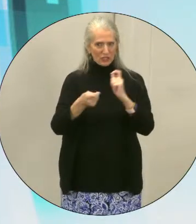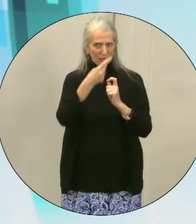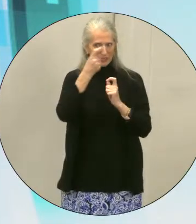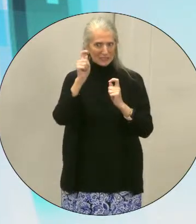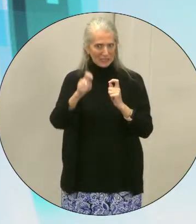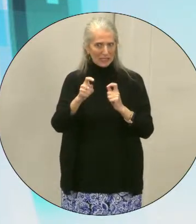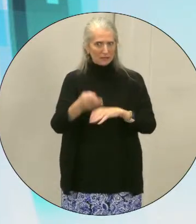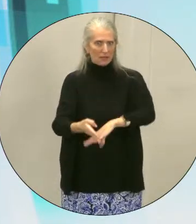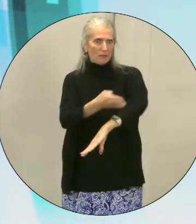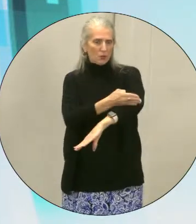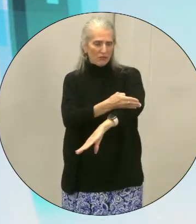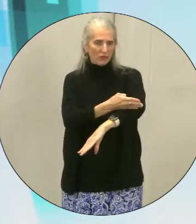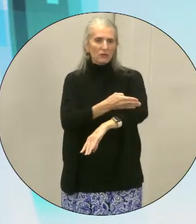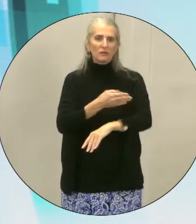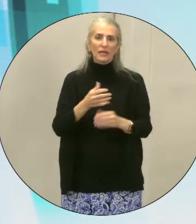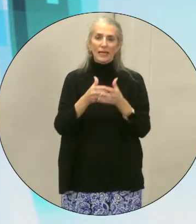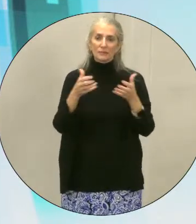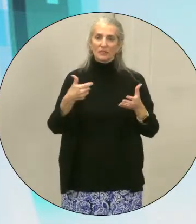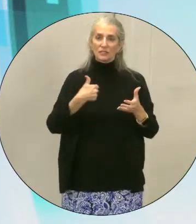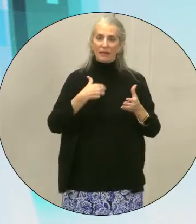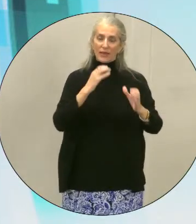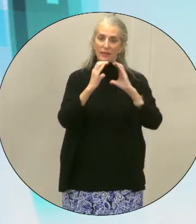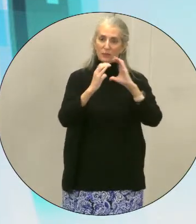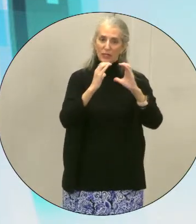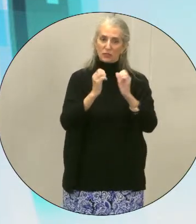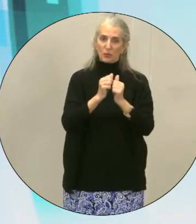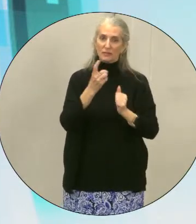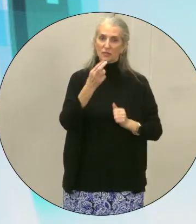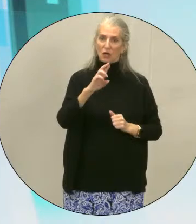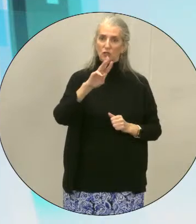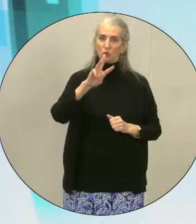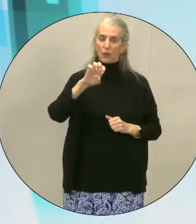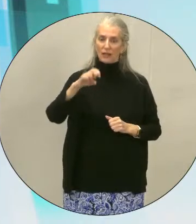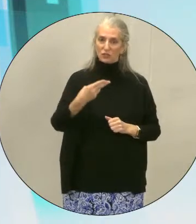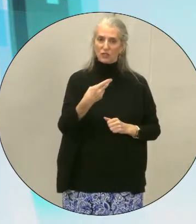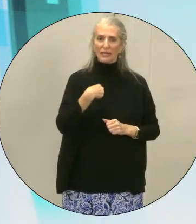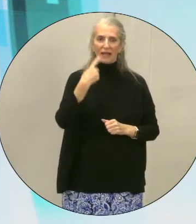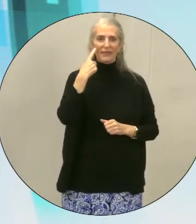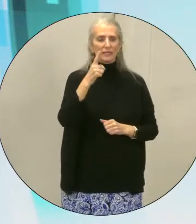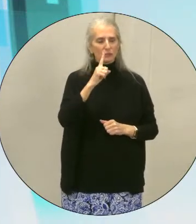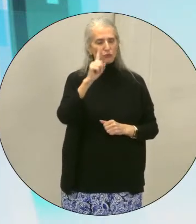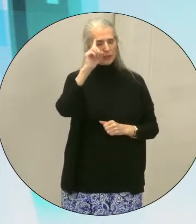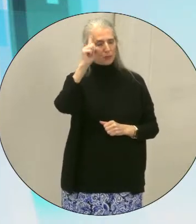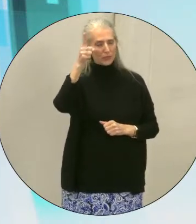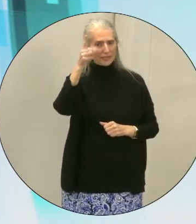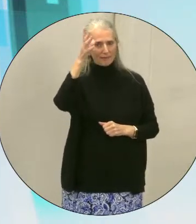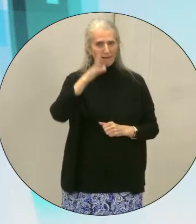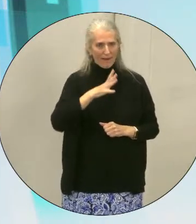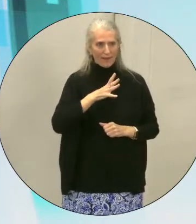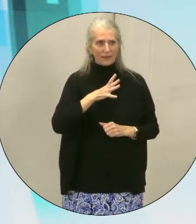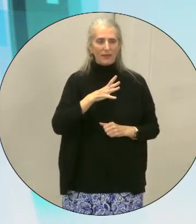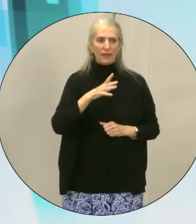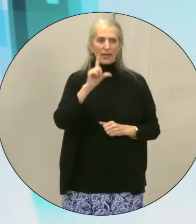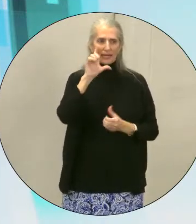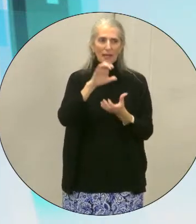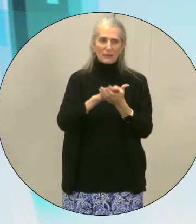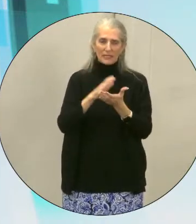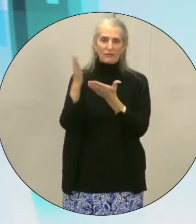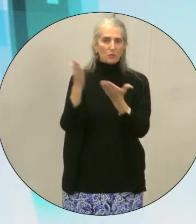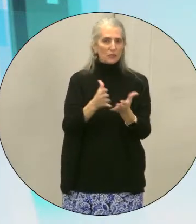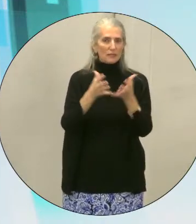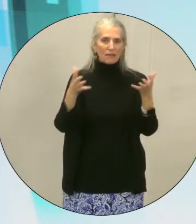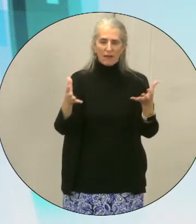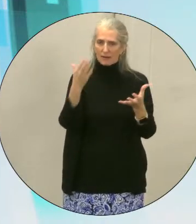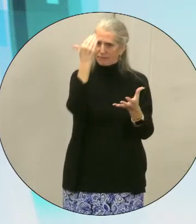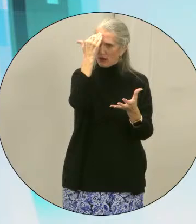as much as I've had communications with Dr. Welsh, and I think he is a really brilliant guy, I do believe that he brings a lot of data knowledge